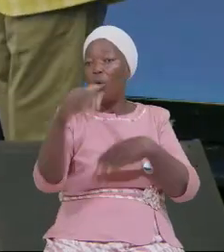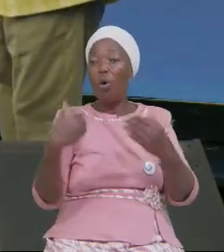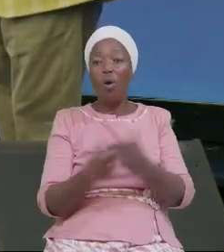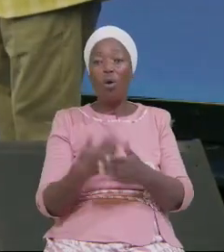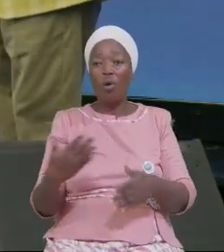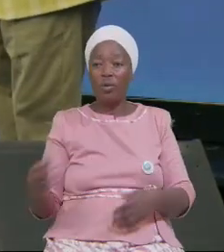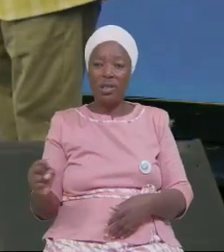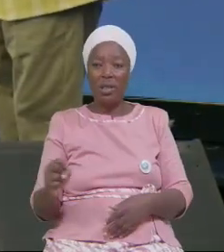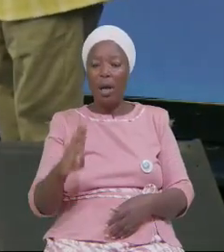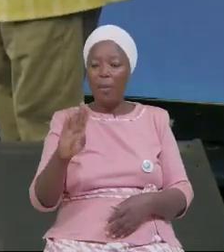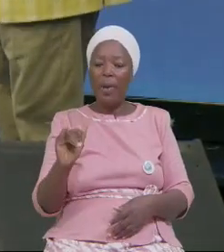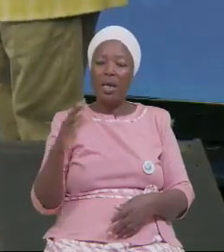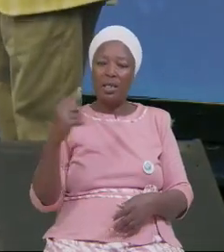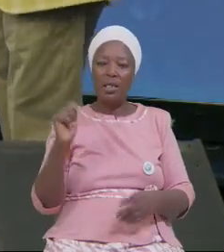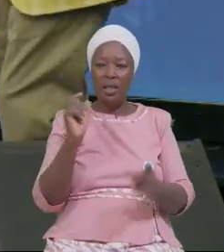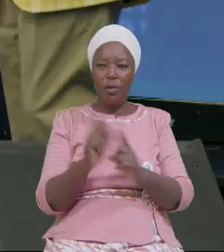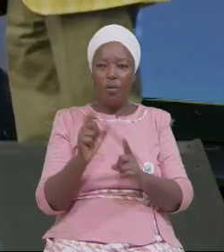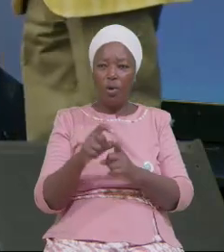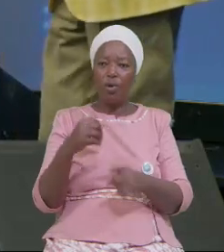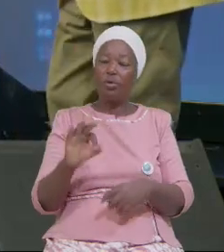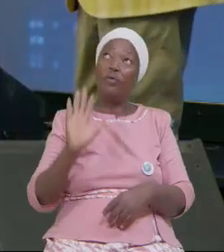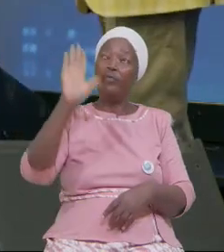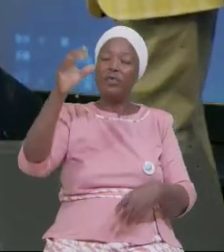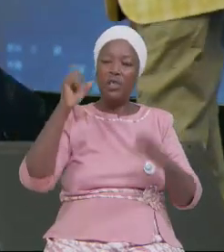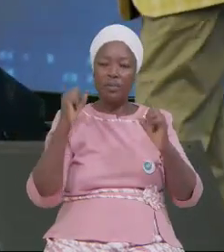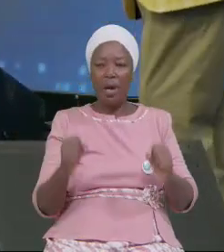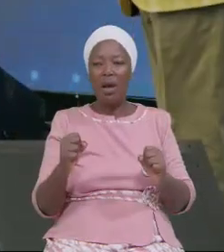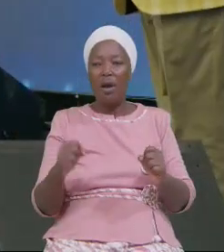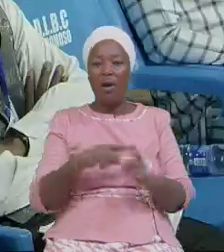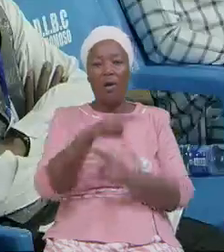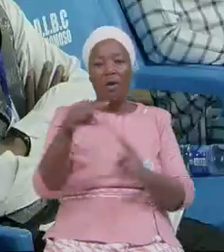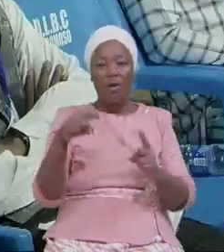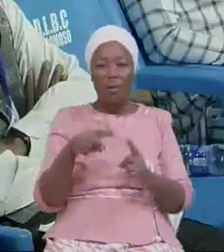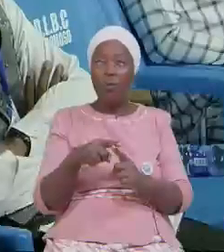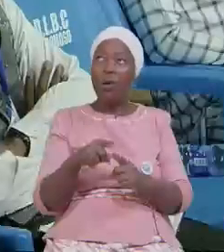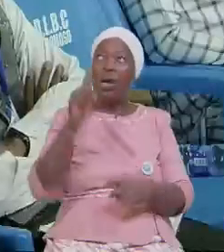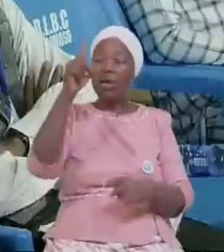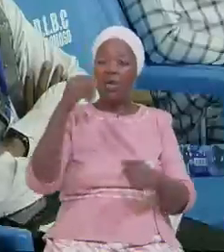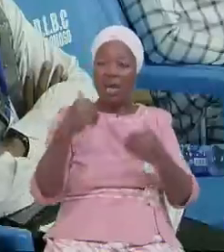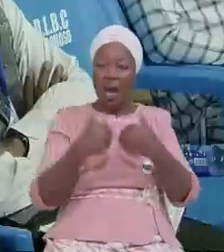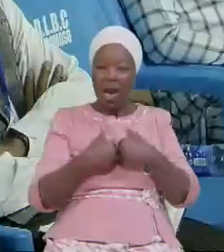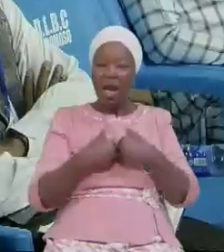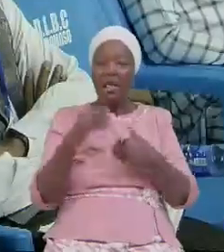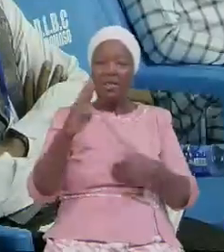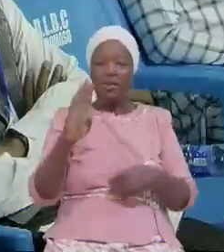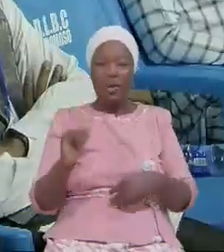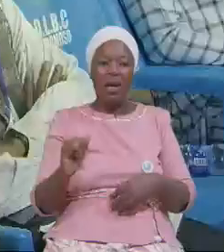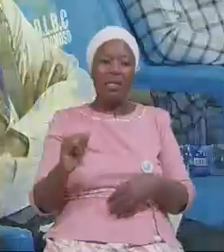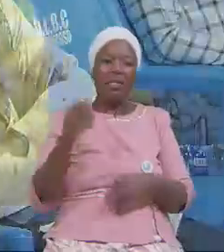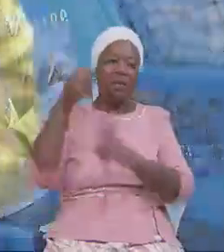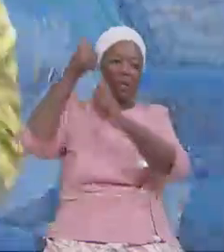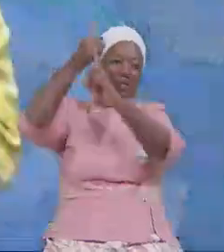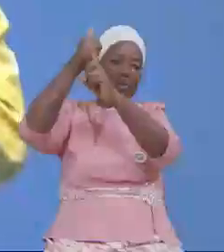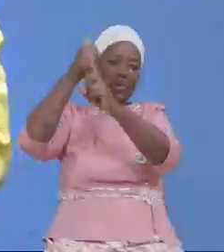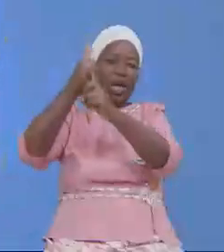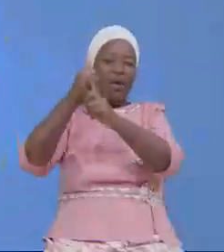by the word of his power. When he had by himself